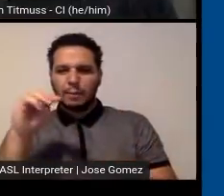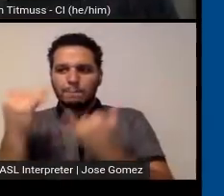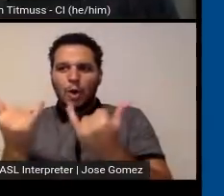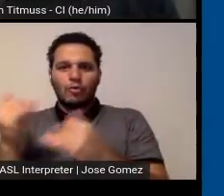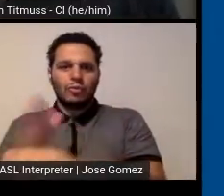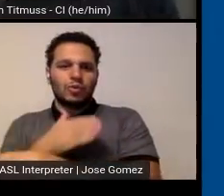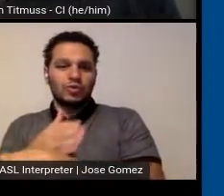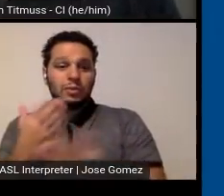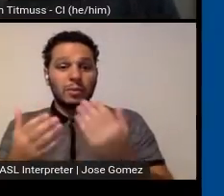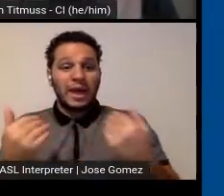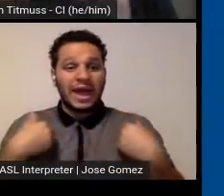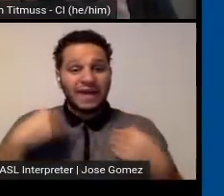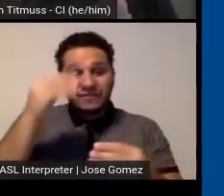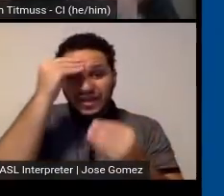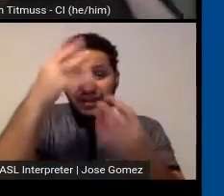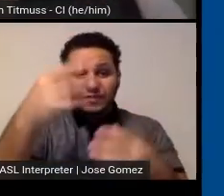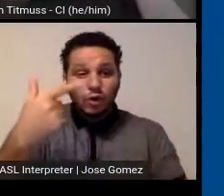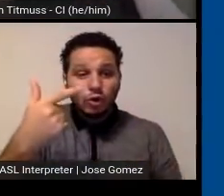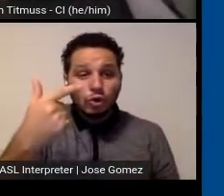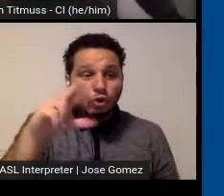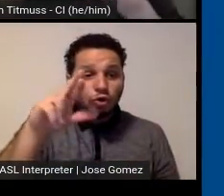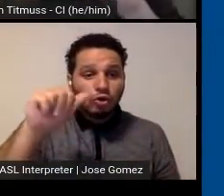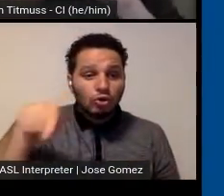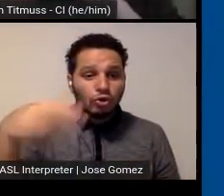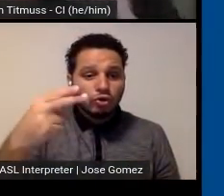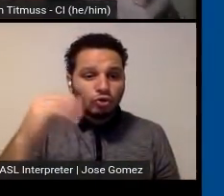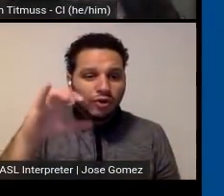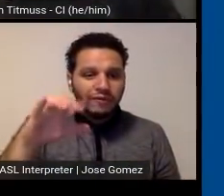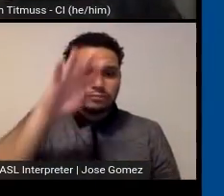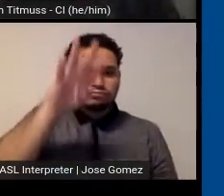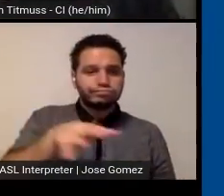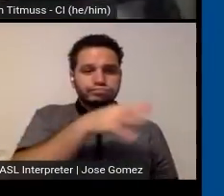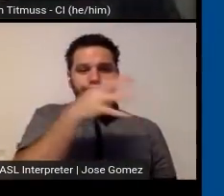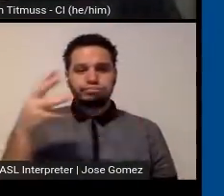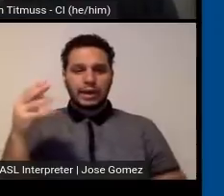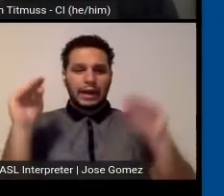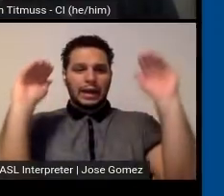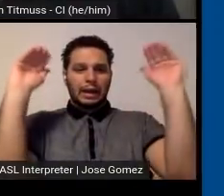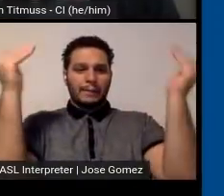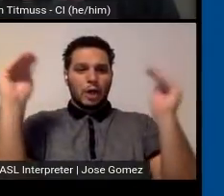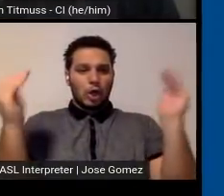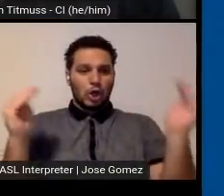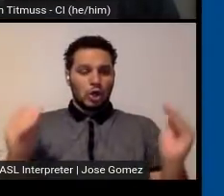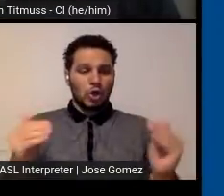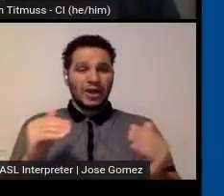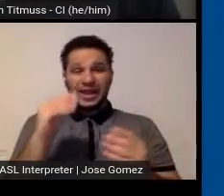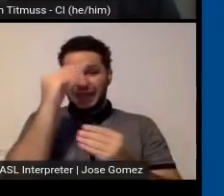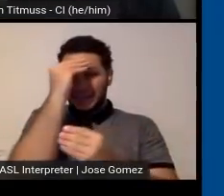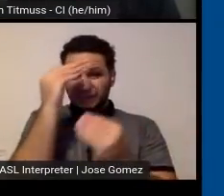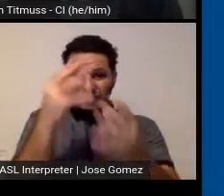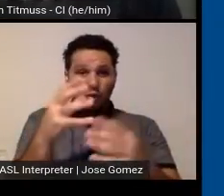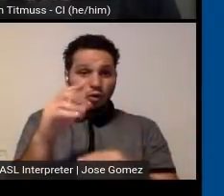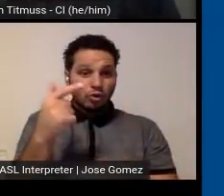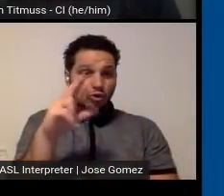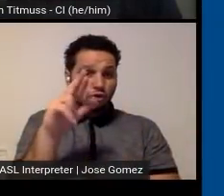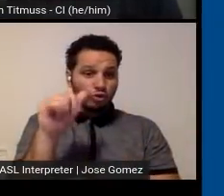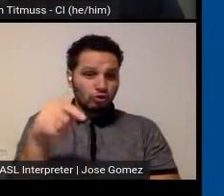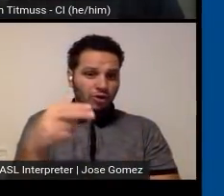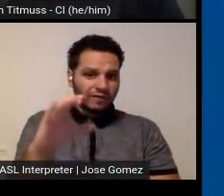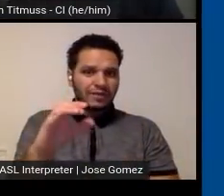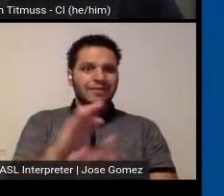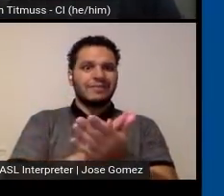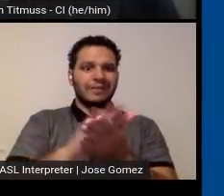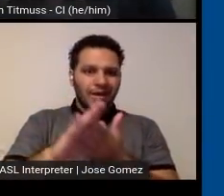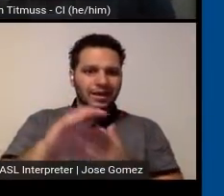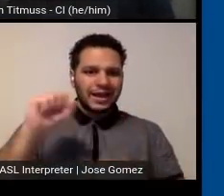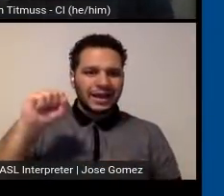like an infographic. So an infographic that compares each one on different sides. Infographics are a really nice piece of SEO content because